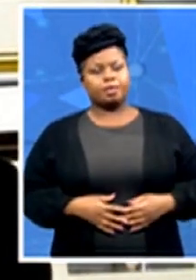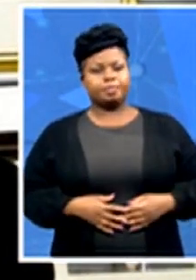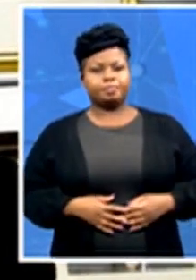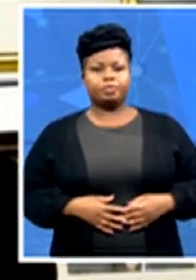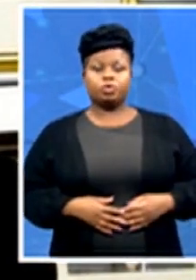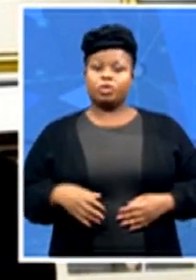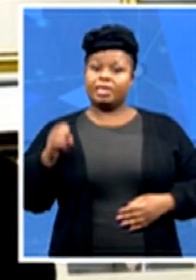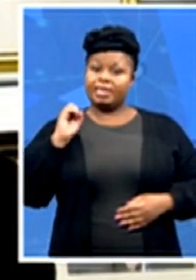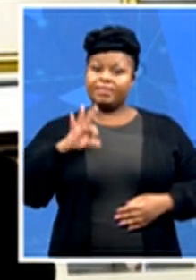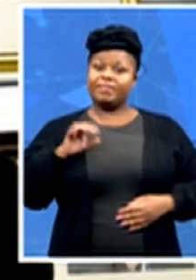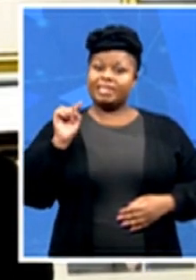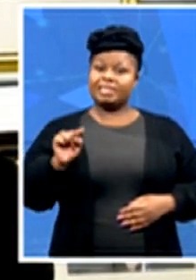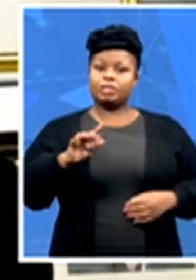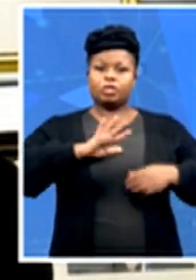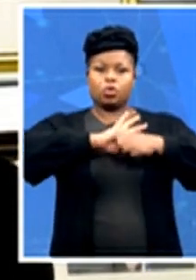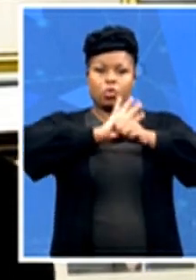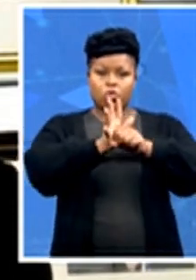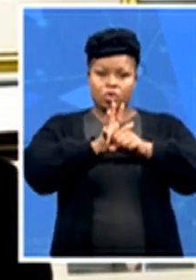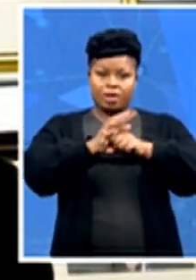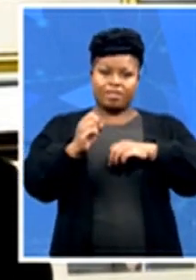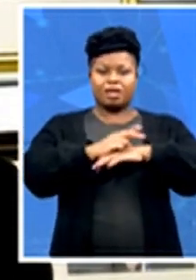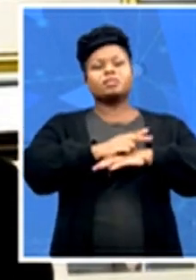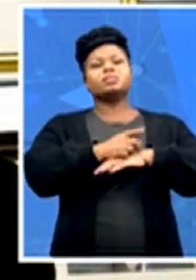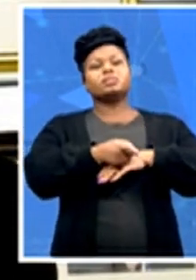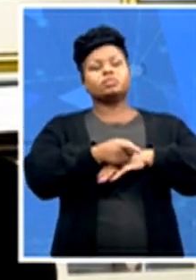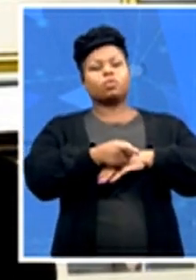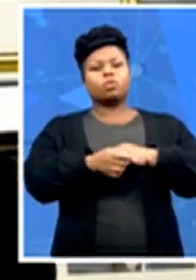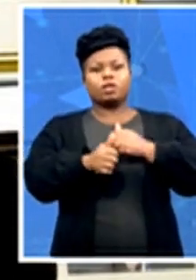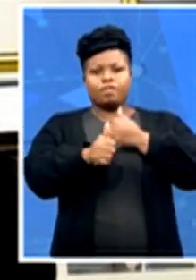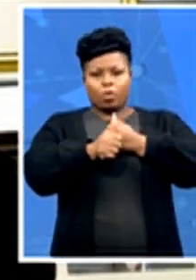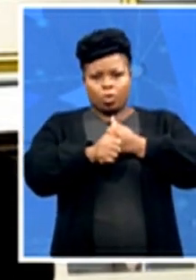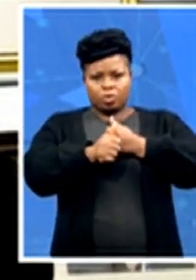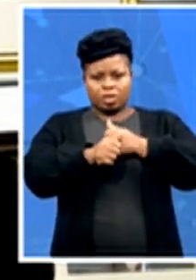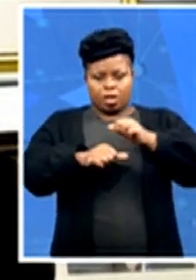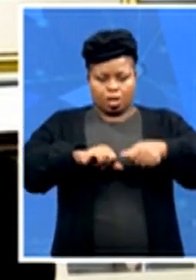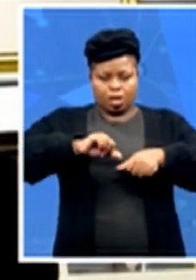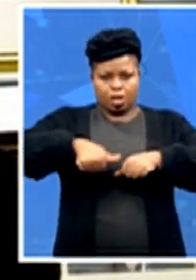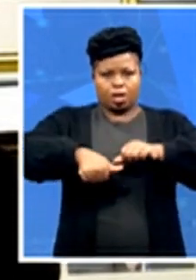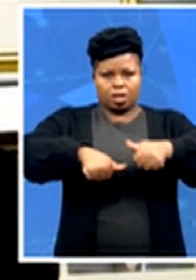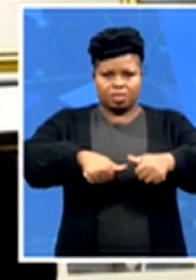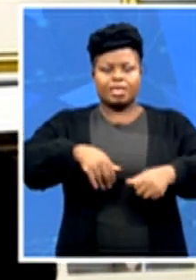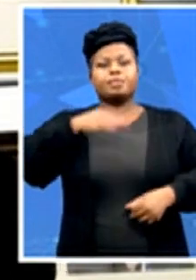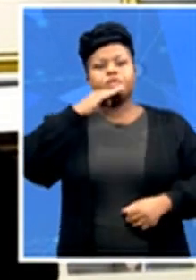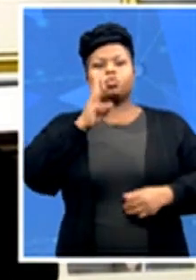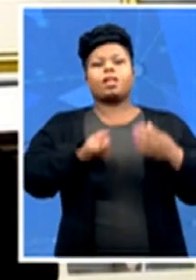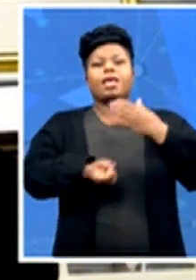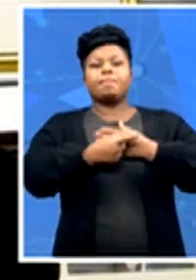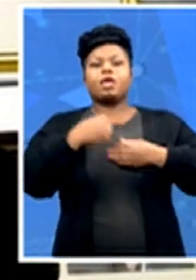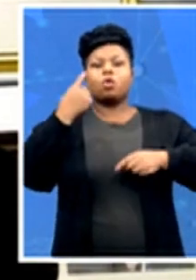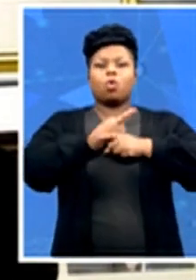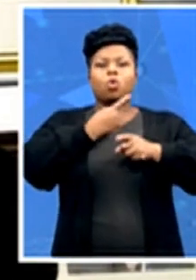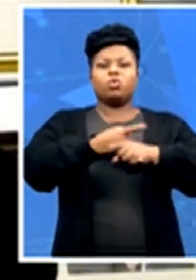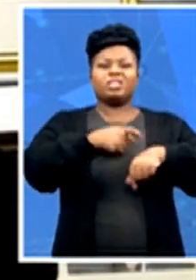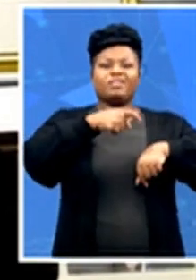follows that pattern, then it could become somewhat seasonal. I'm doubtful that it will actually